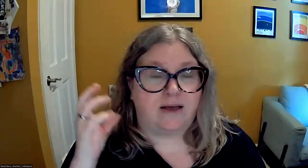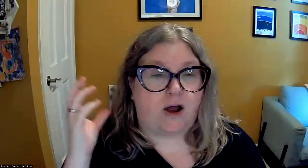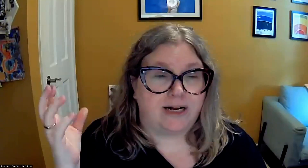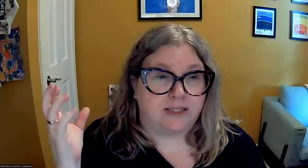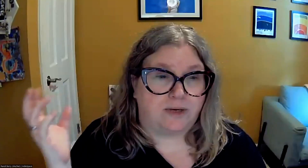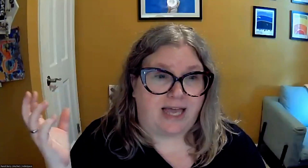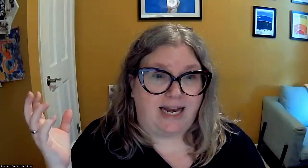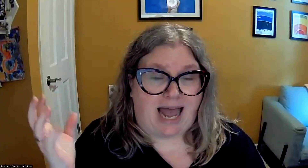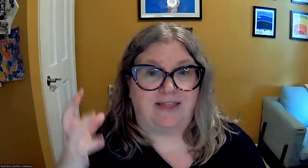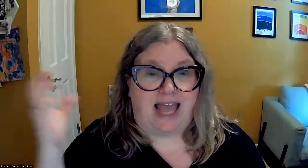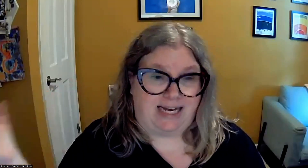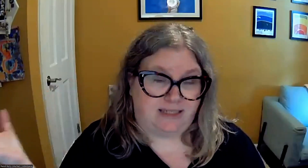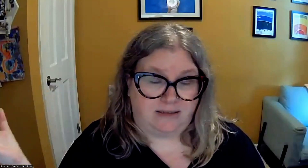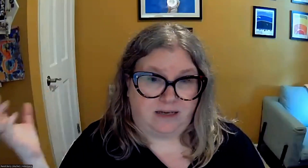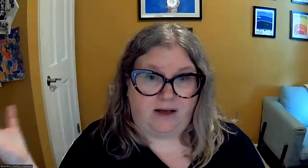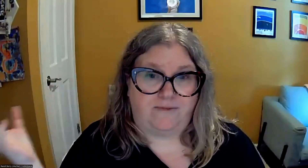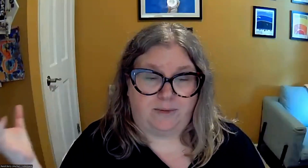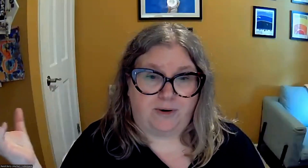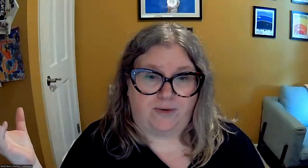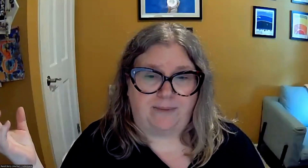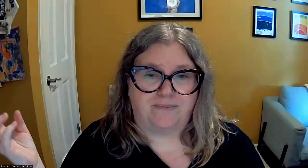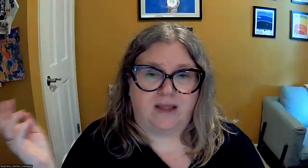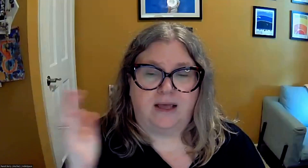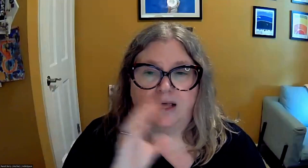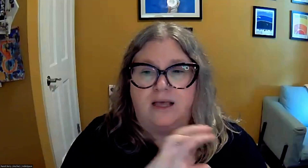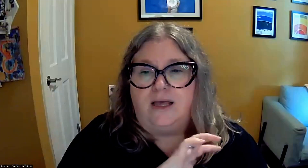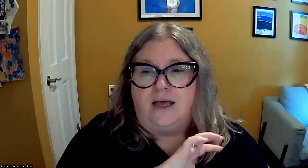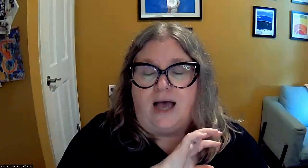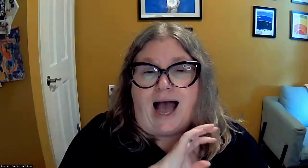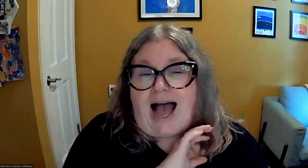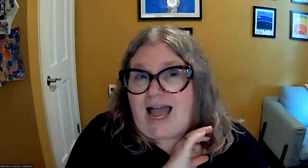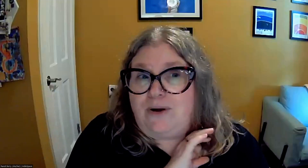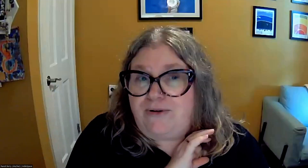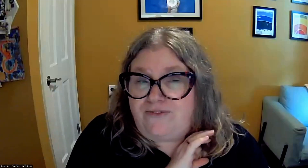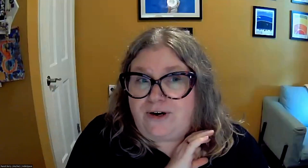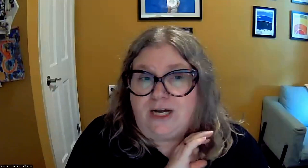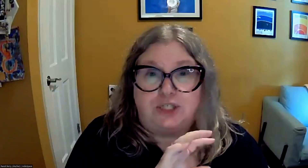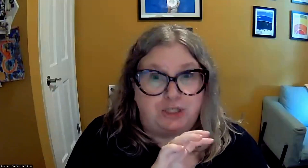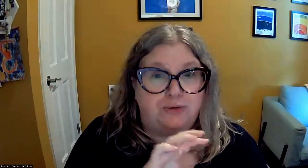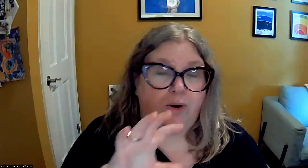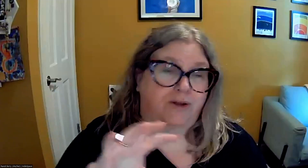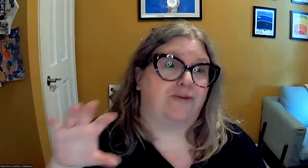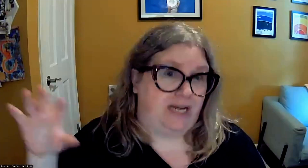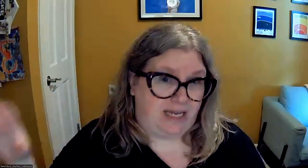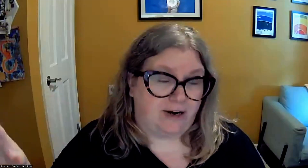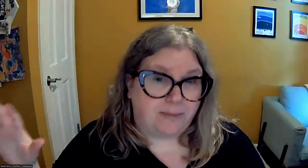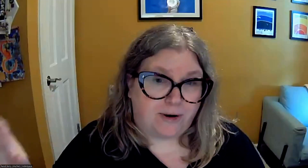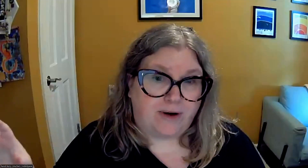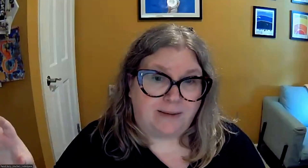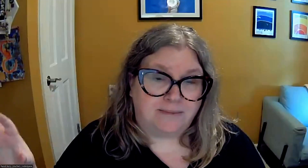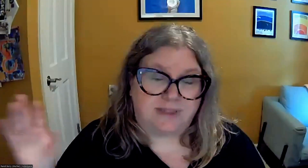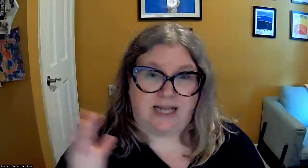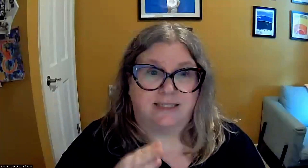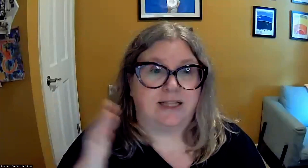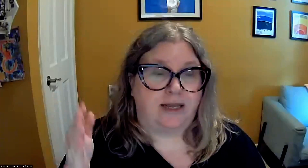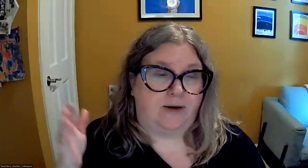that the artist will get at the end of the program. I would prefer a 2 or 3 year